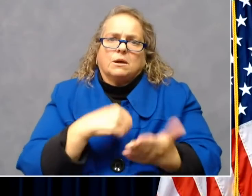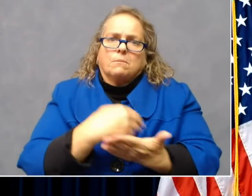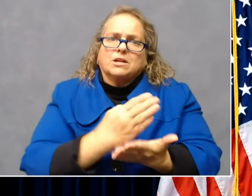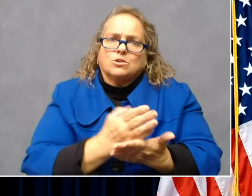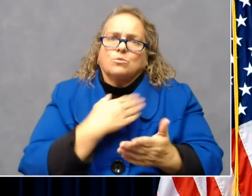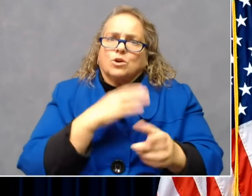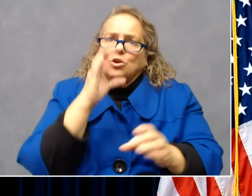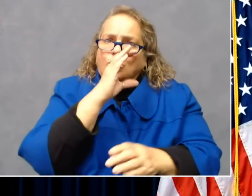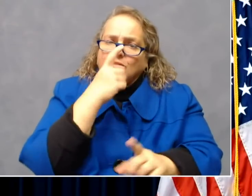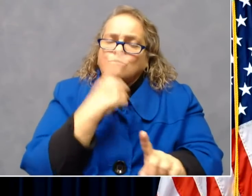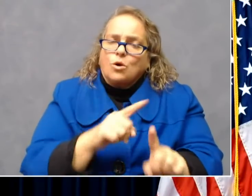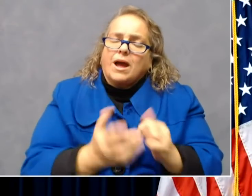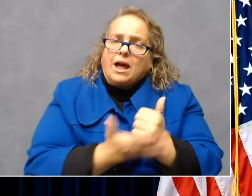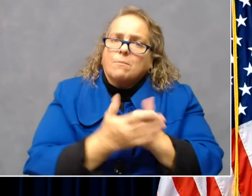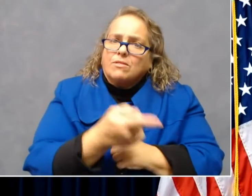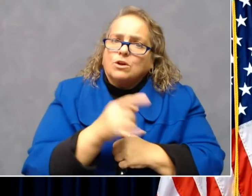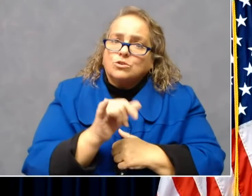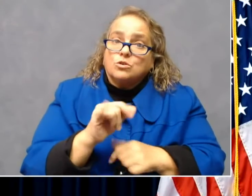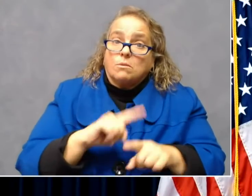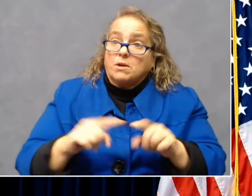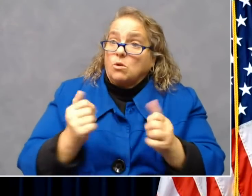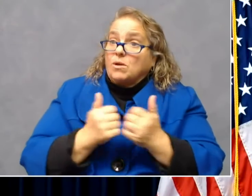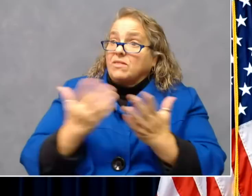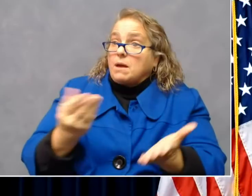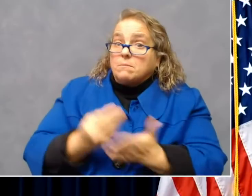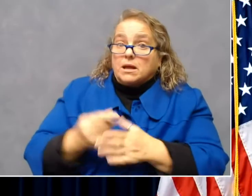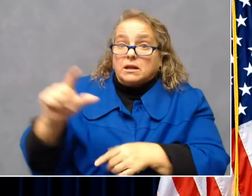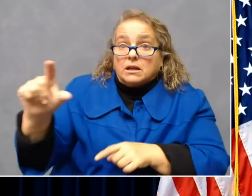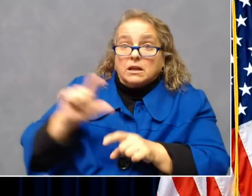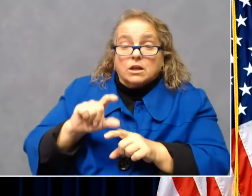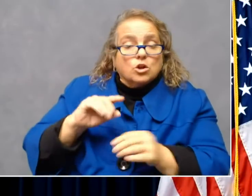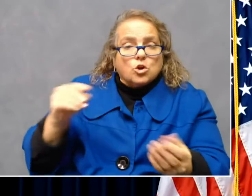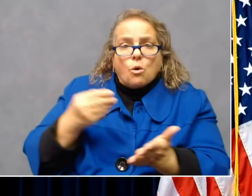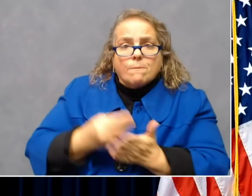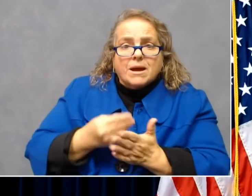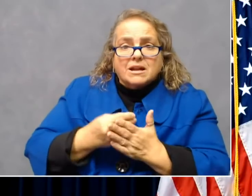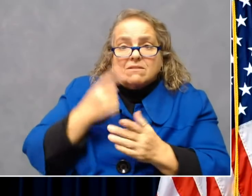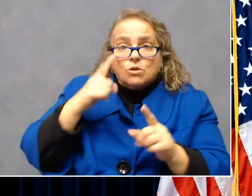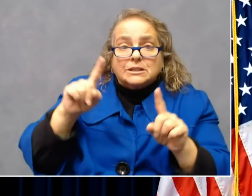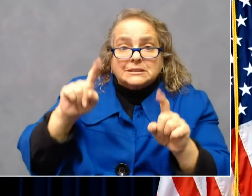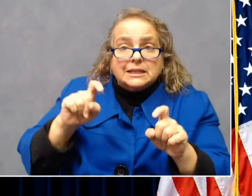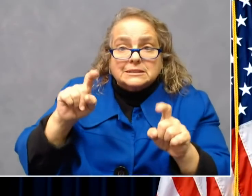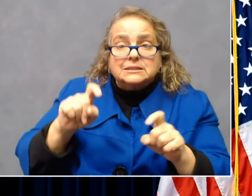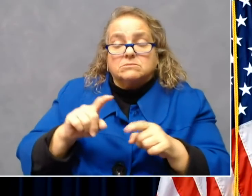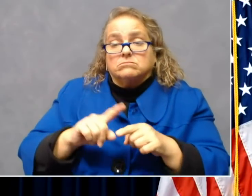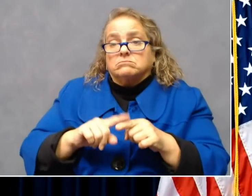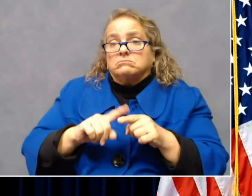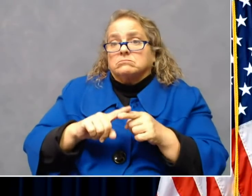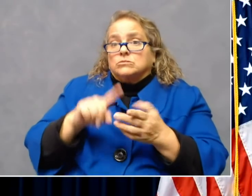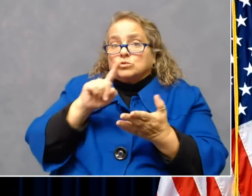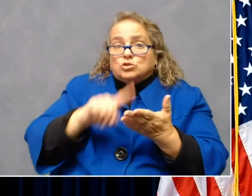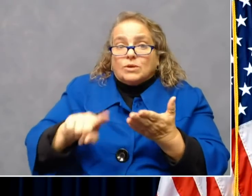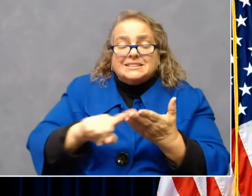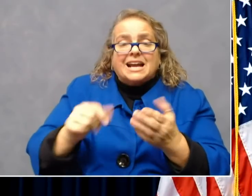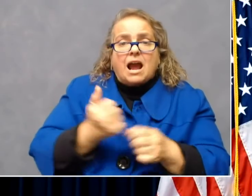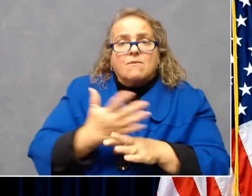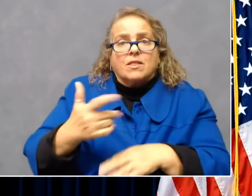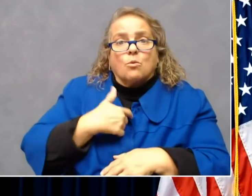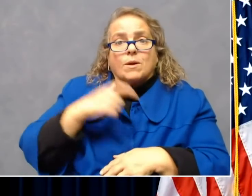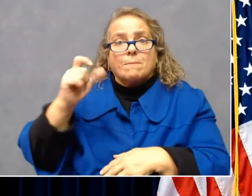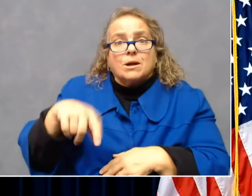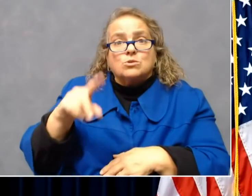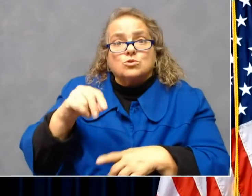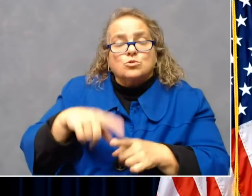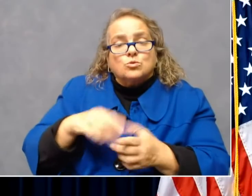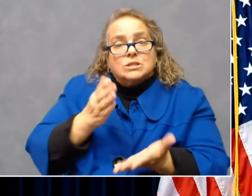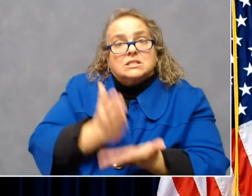dollars for testing, for tracing, for all of the things that you've got to do to stop this virus or to continue to give extra support